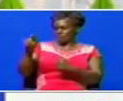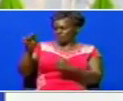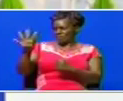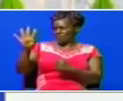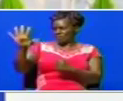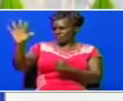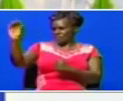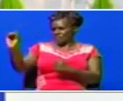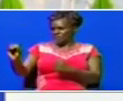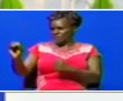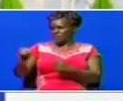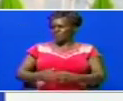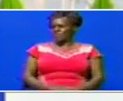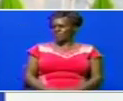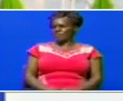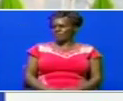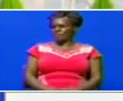46.45%.